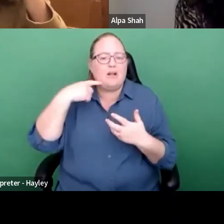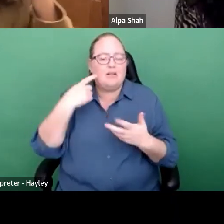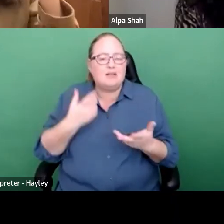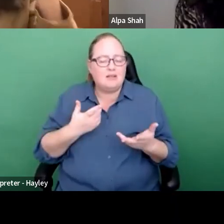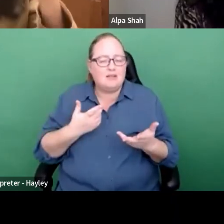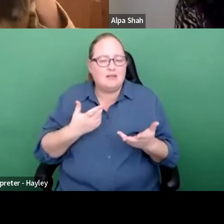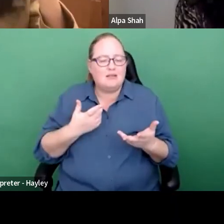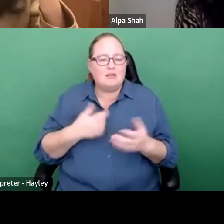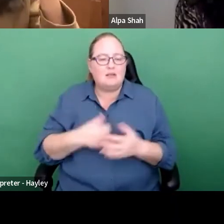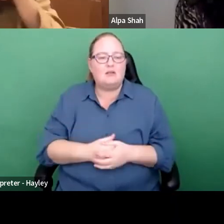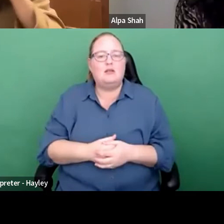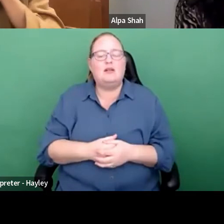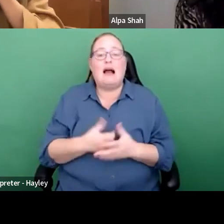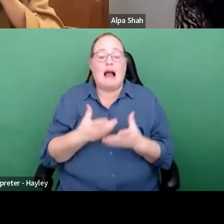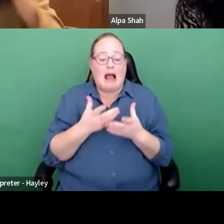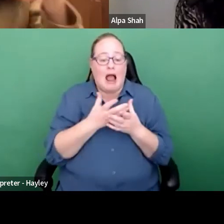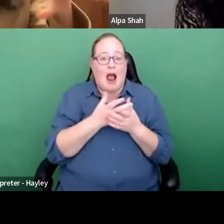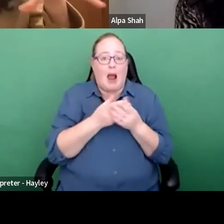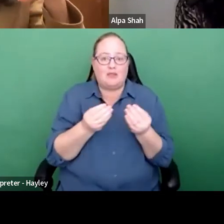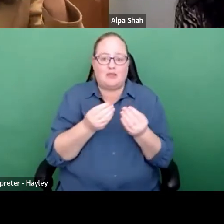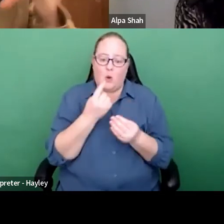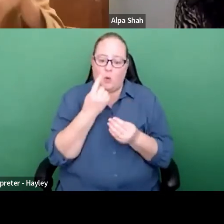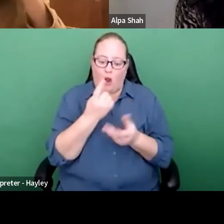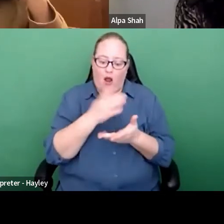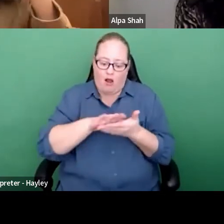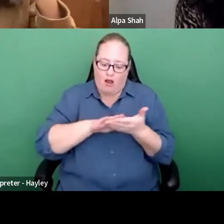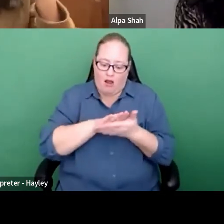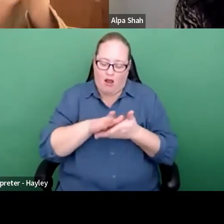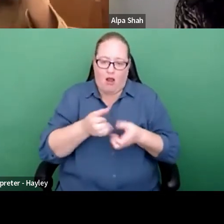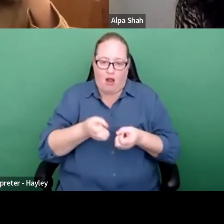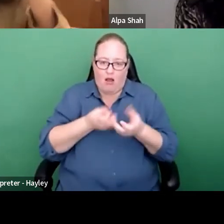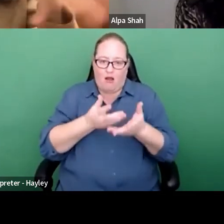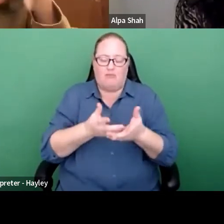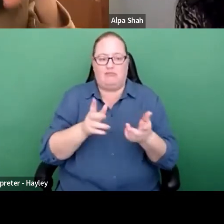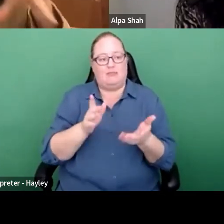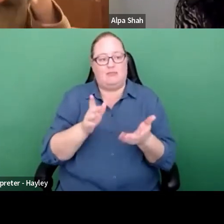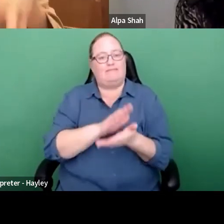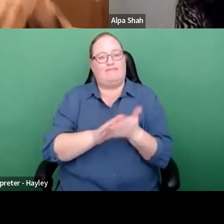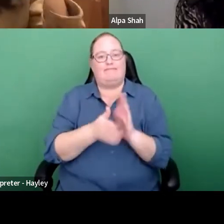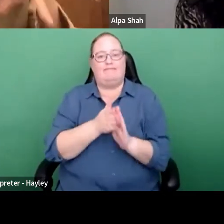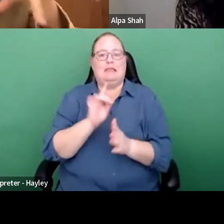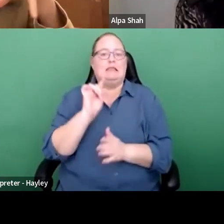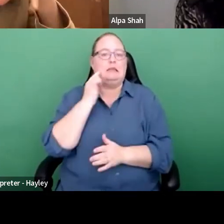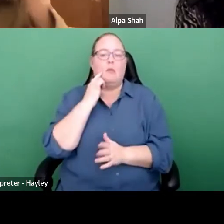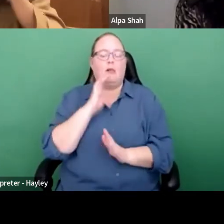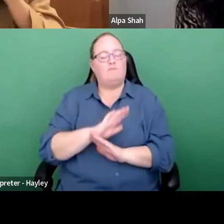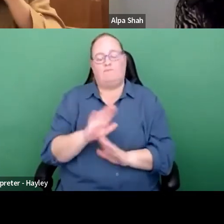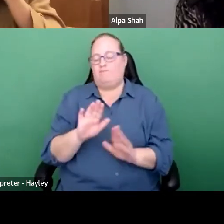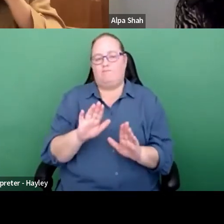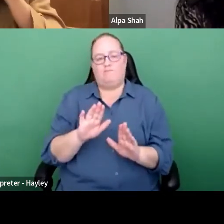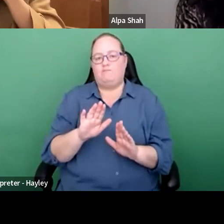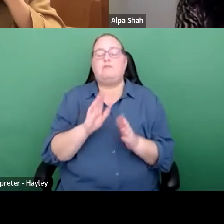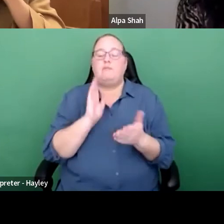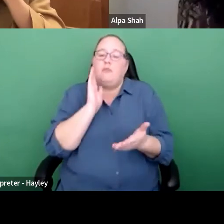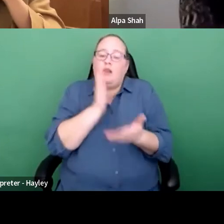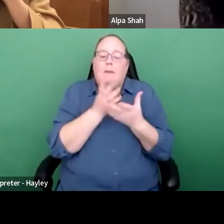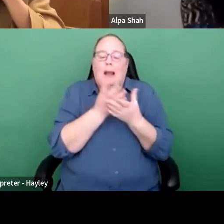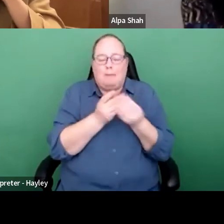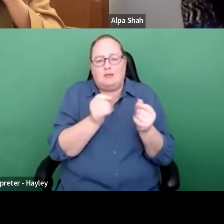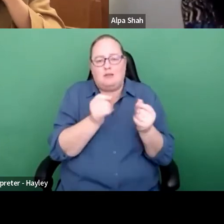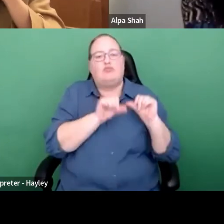that emptiness is not one thing, right? It's a process that unfolds very unevenly over time. It's a living process.